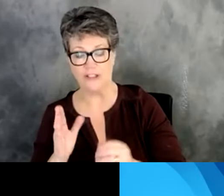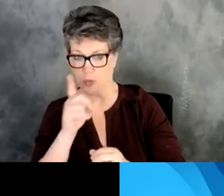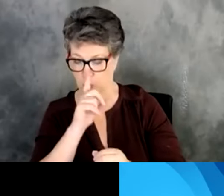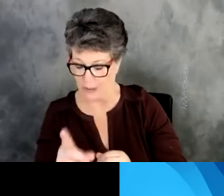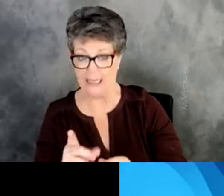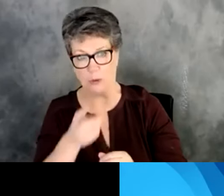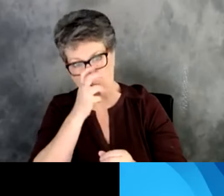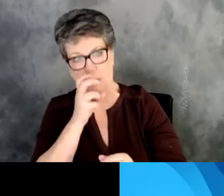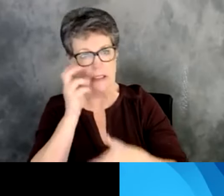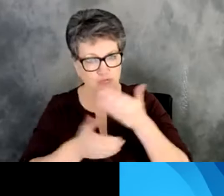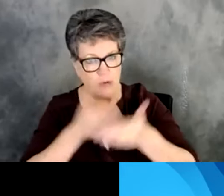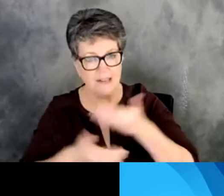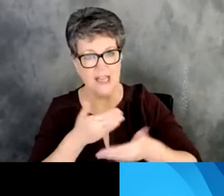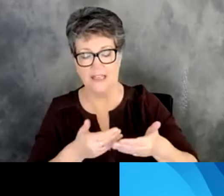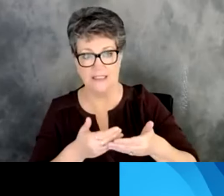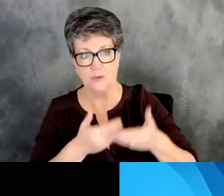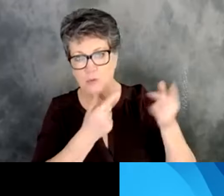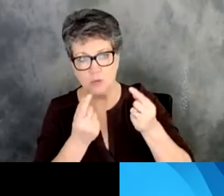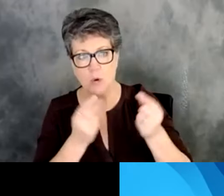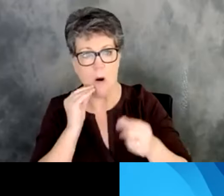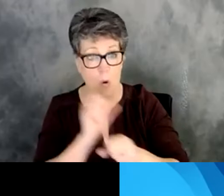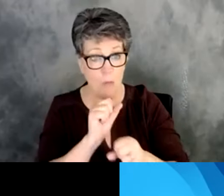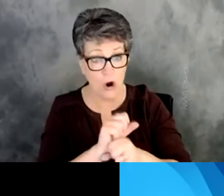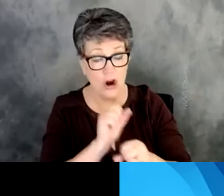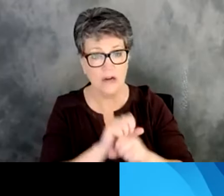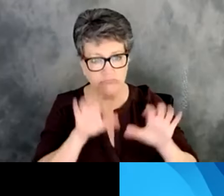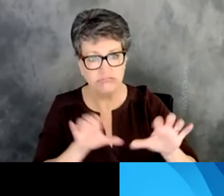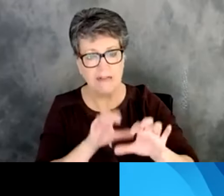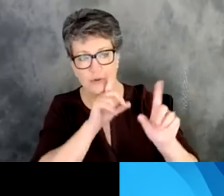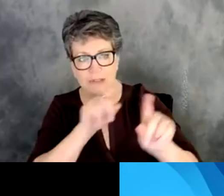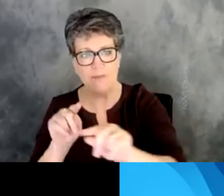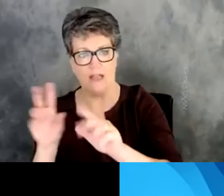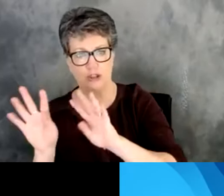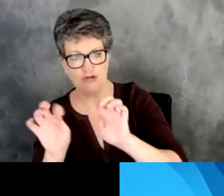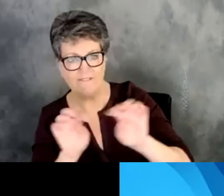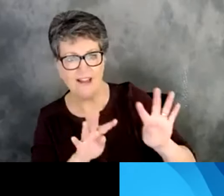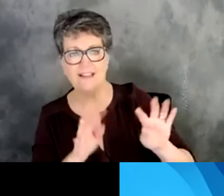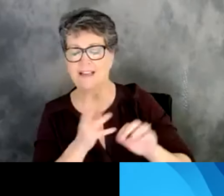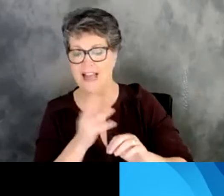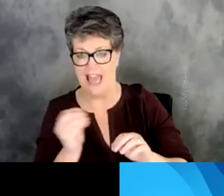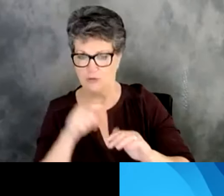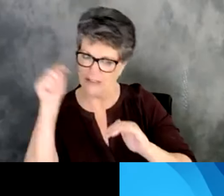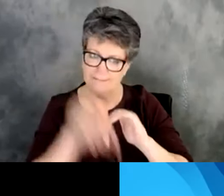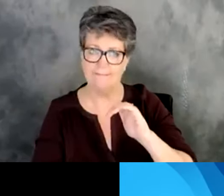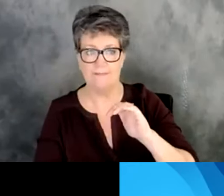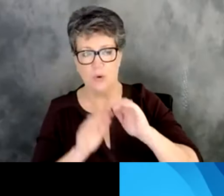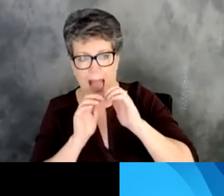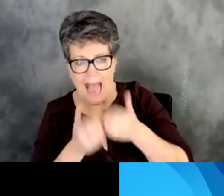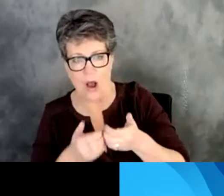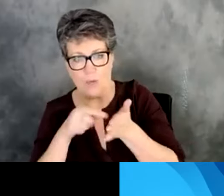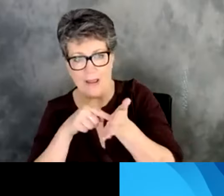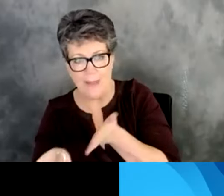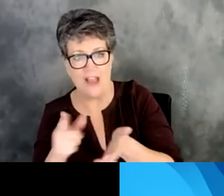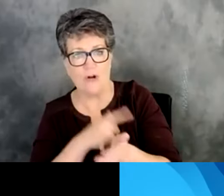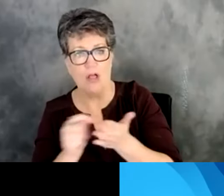rigorous process to do our homework and to respond to surveys and really try to dig deep into how we pay for